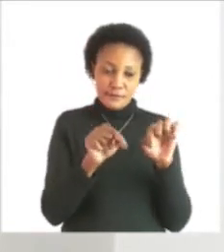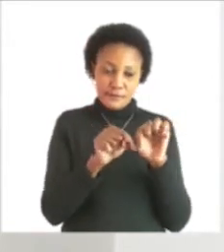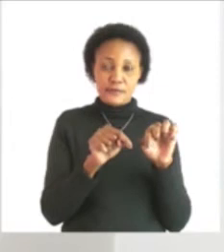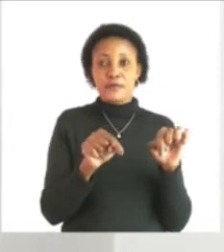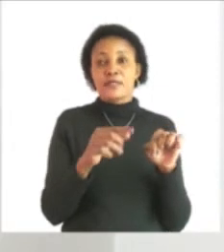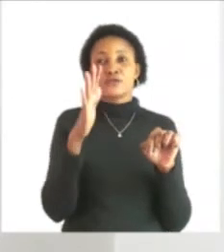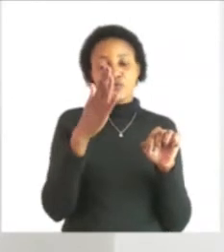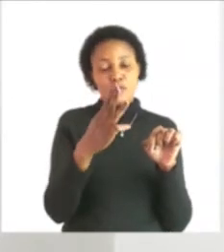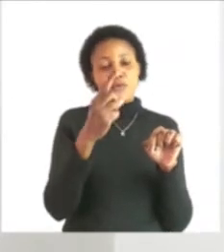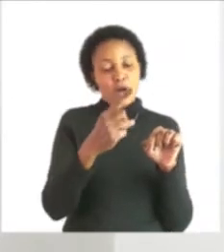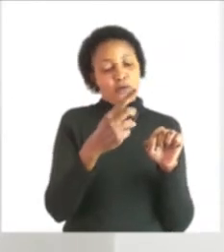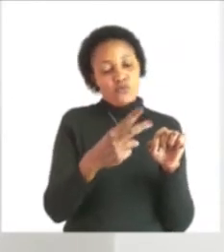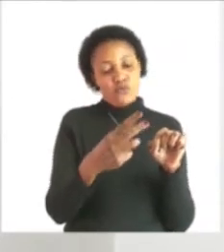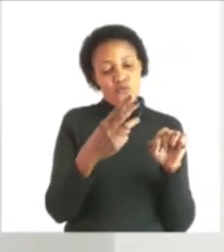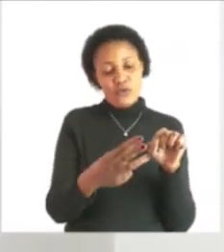to number 5.